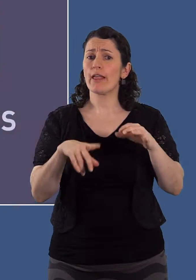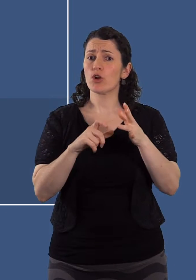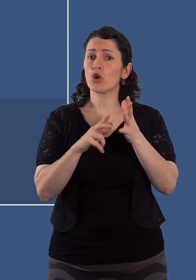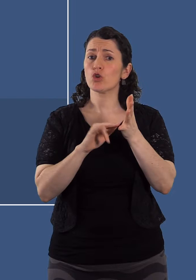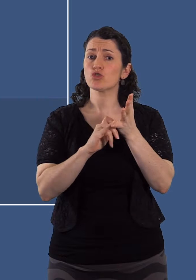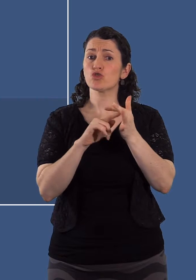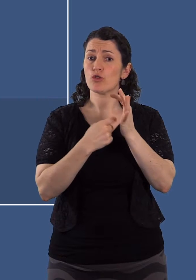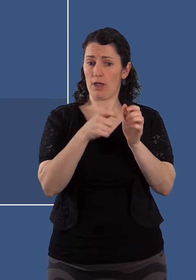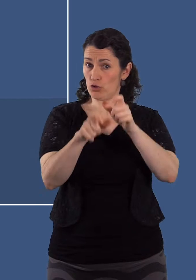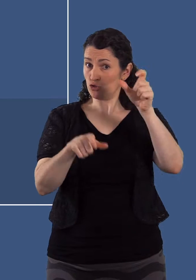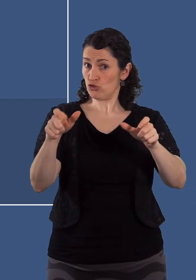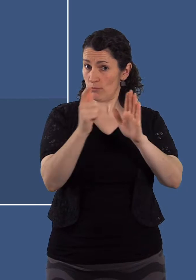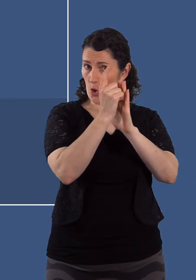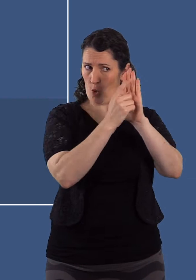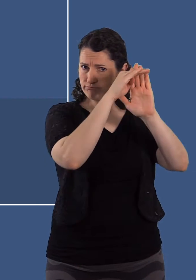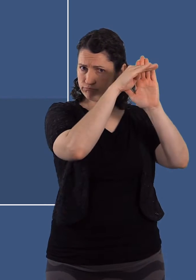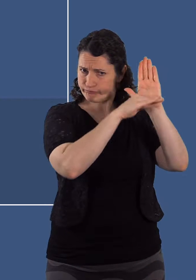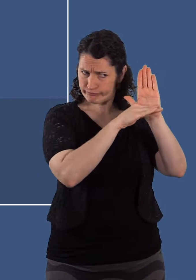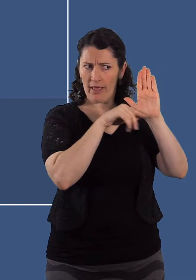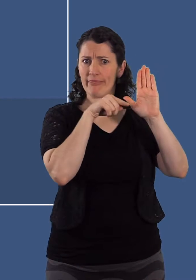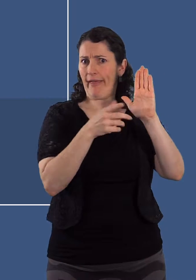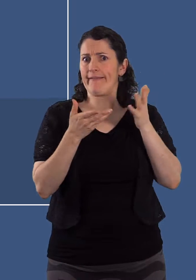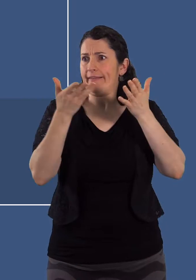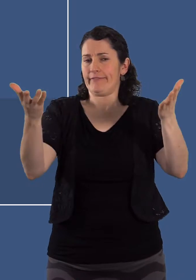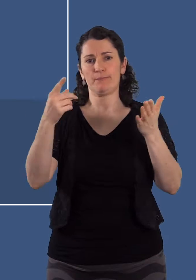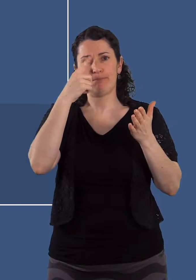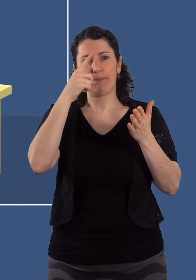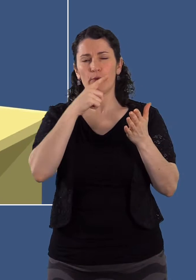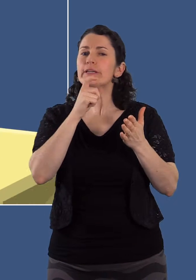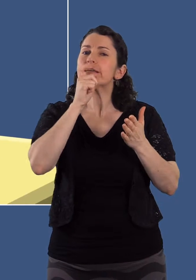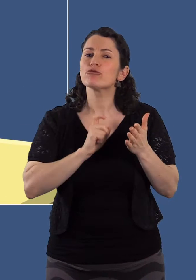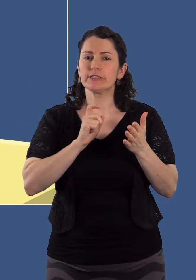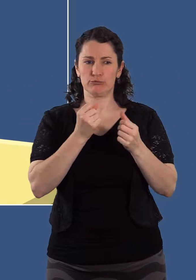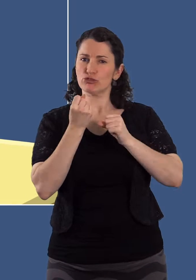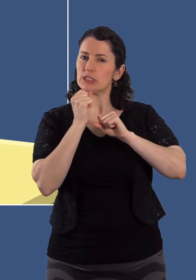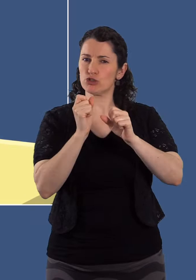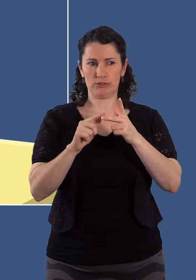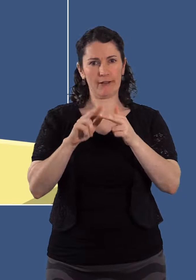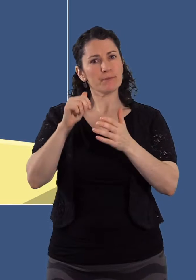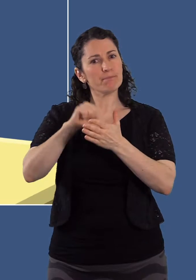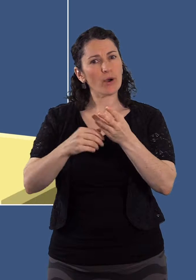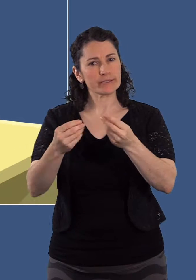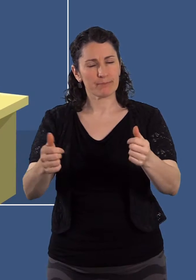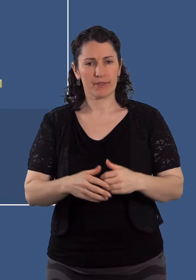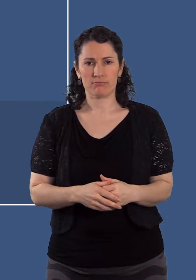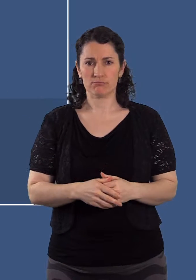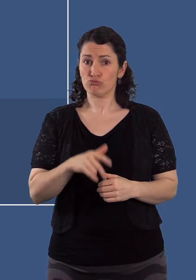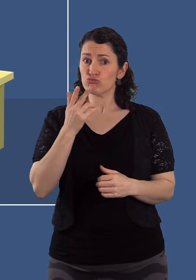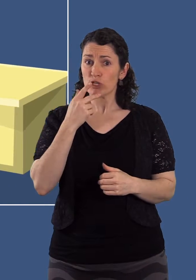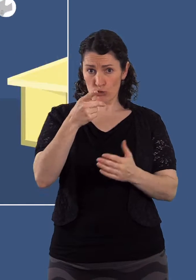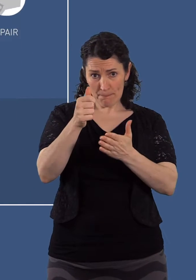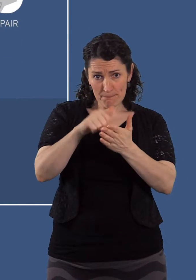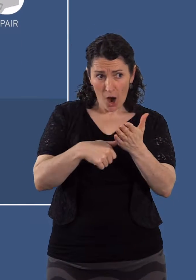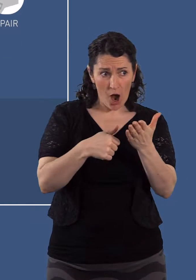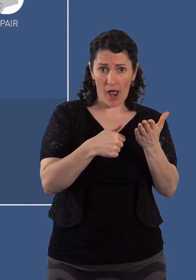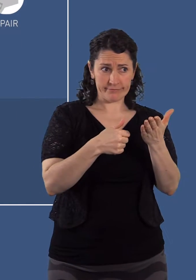Services. The Australian consumer law provides you with automatic consumer guarantees to make sure you get what you paid for. If you